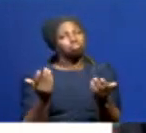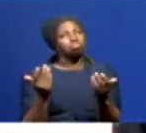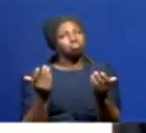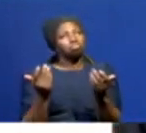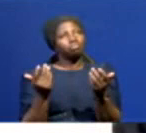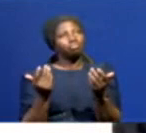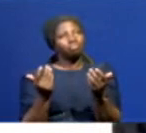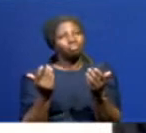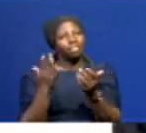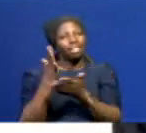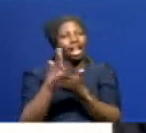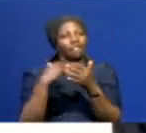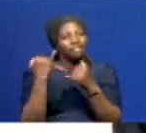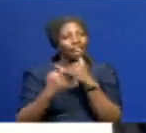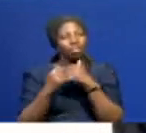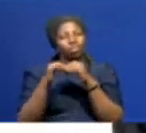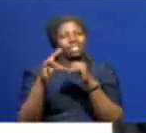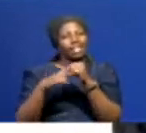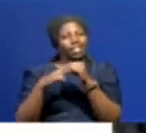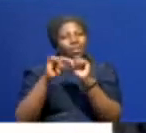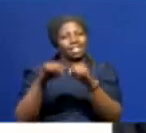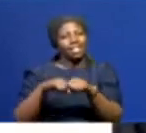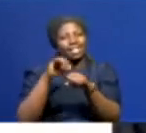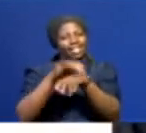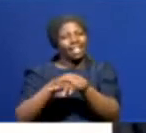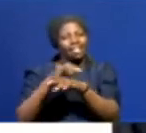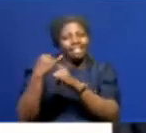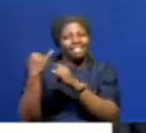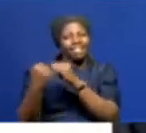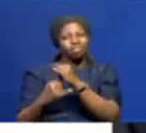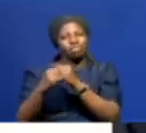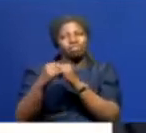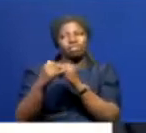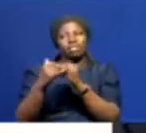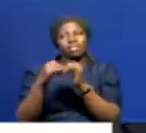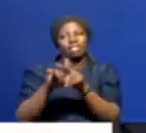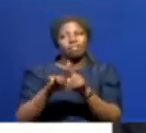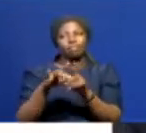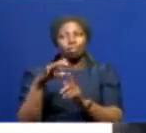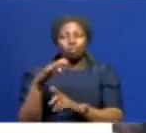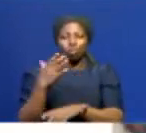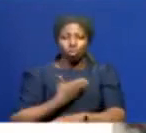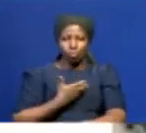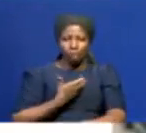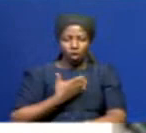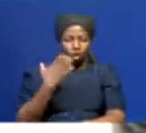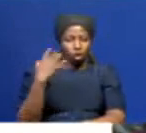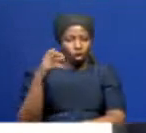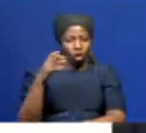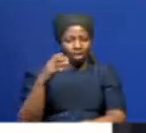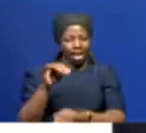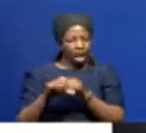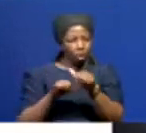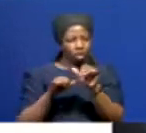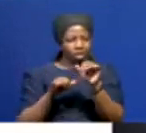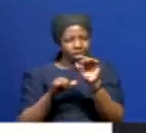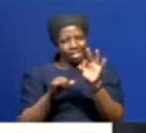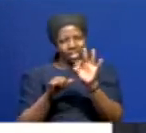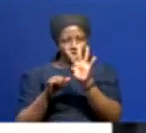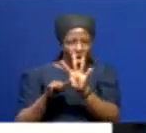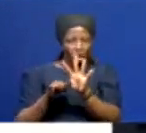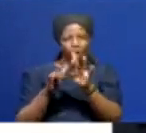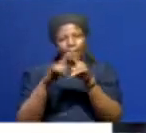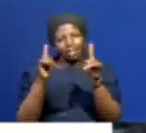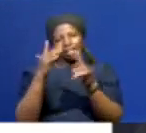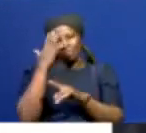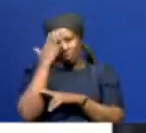kwa semi-final 7, tunaweza kupata finalists na baadaye gold medalists kama 3 au 4. Lakini kwa ajili